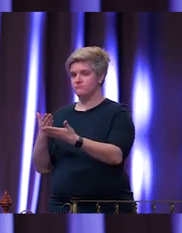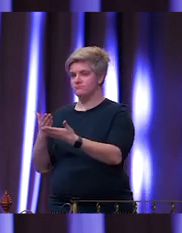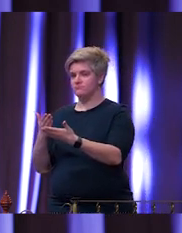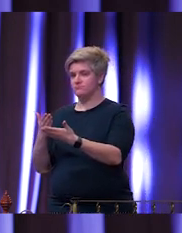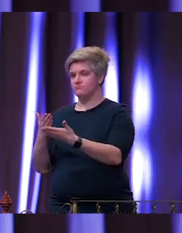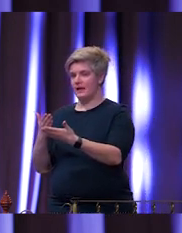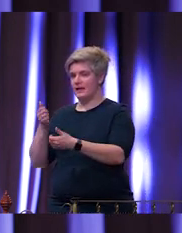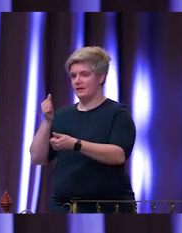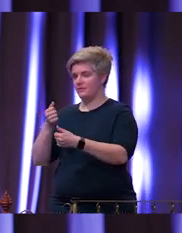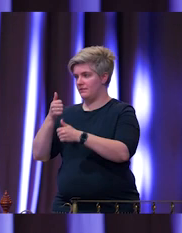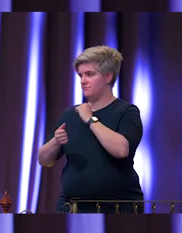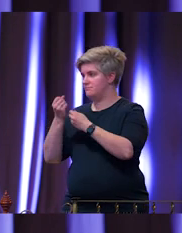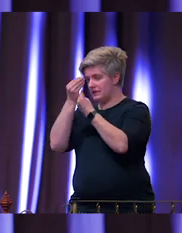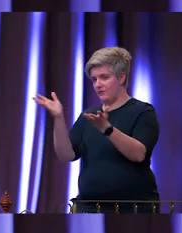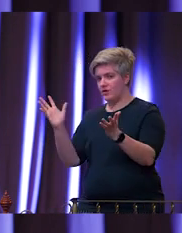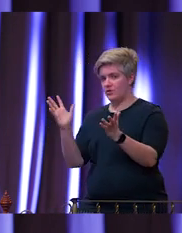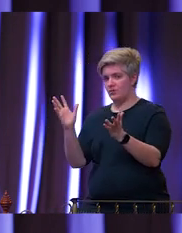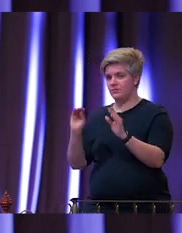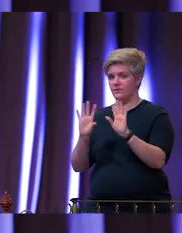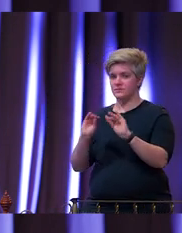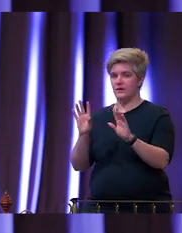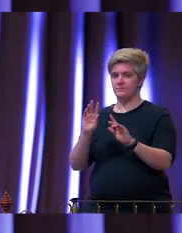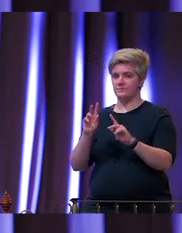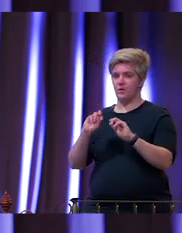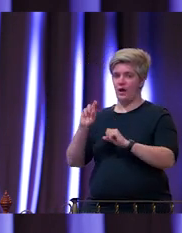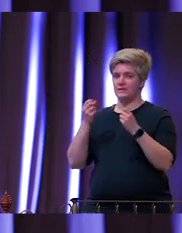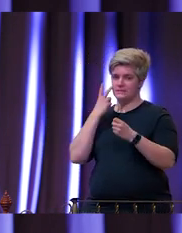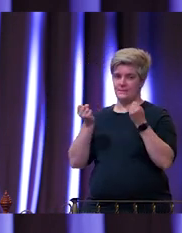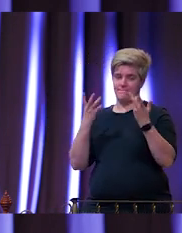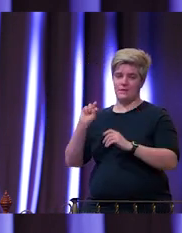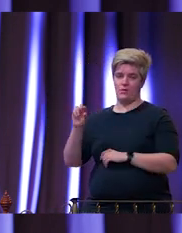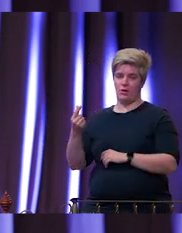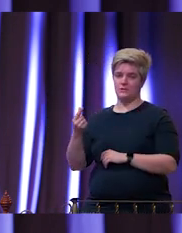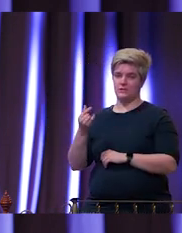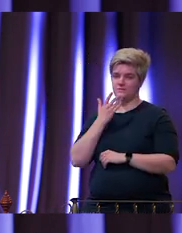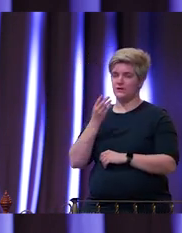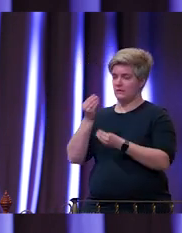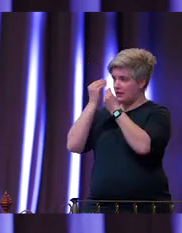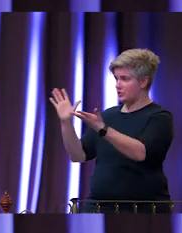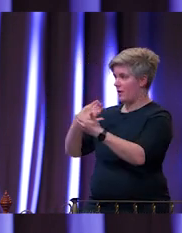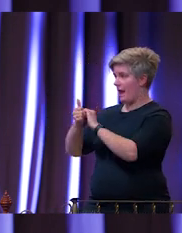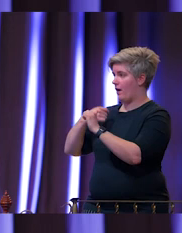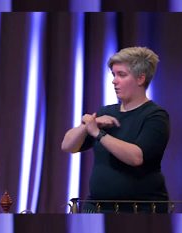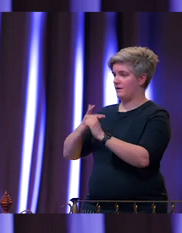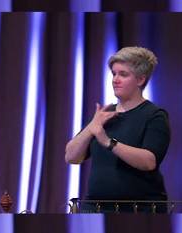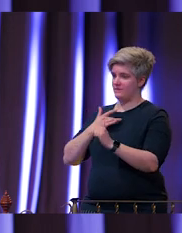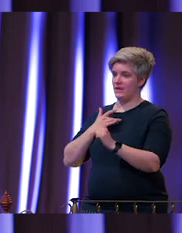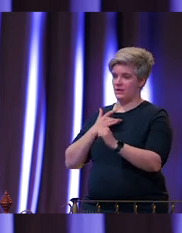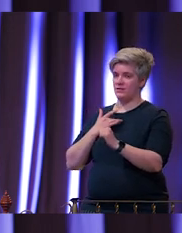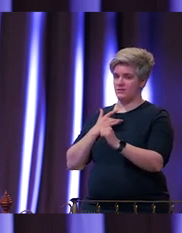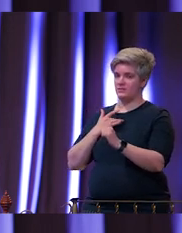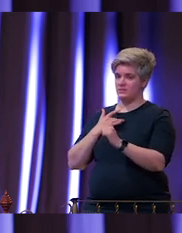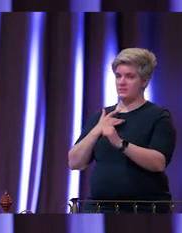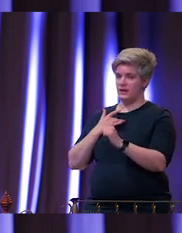know, because I don't see many people of color here, that how we feel and how proud we are of the stance that